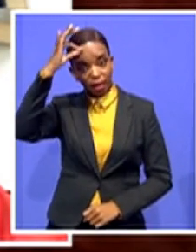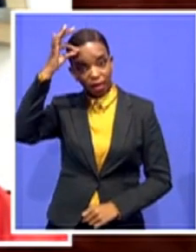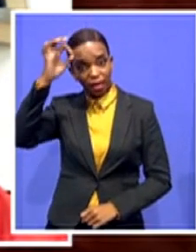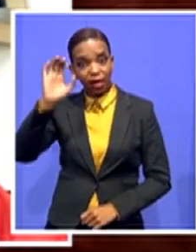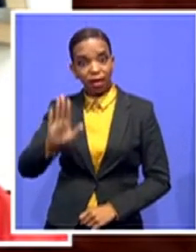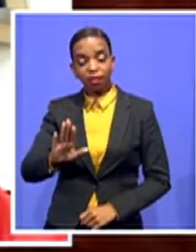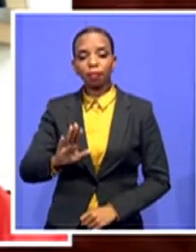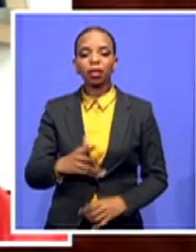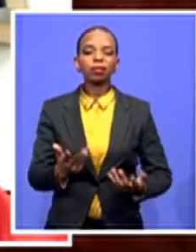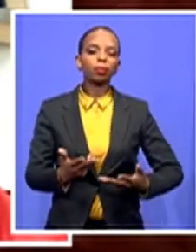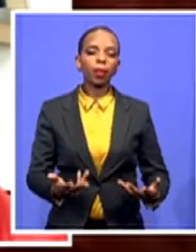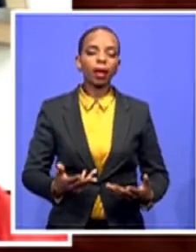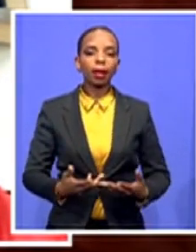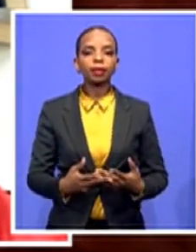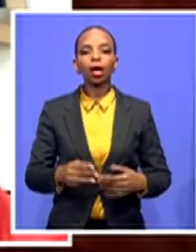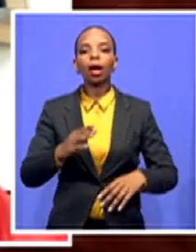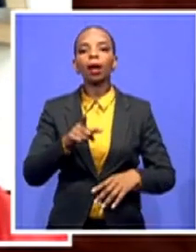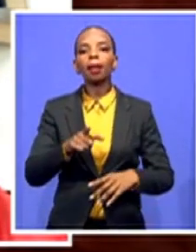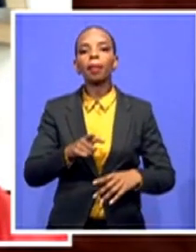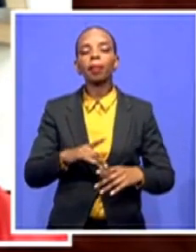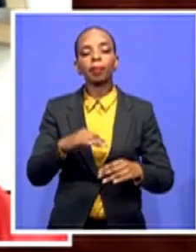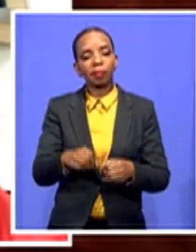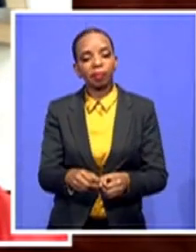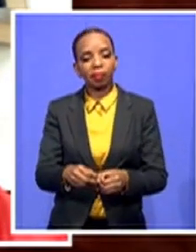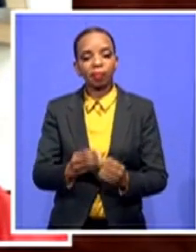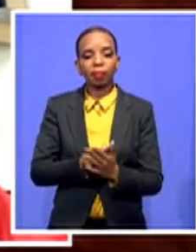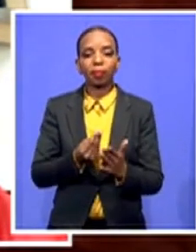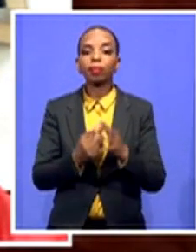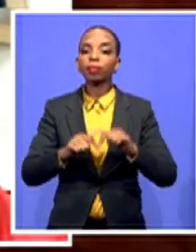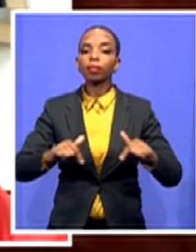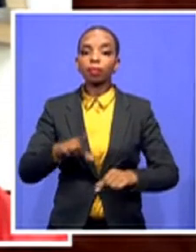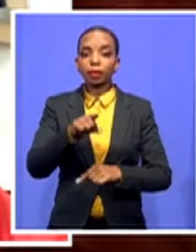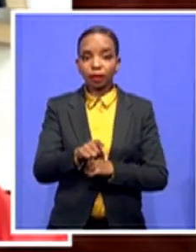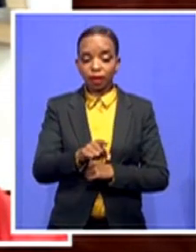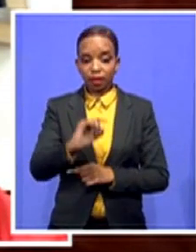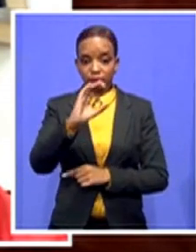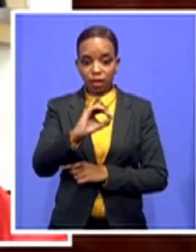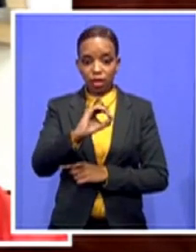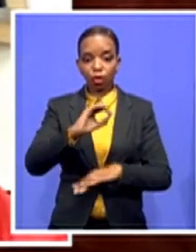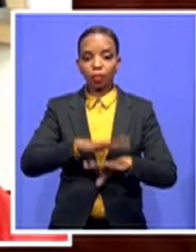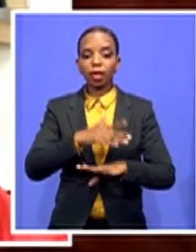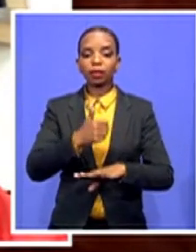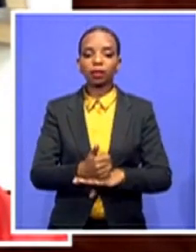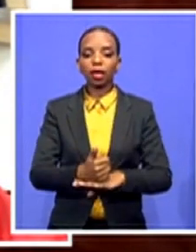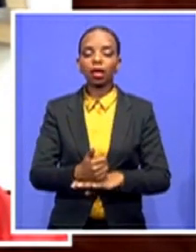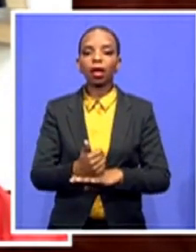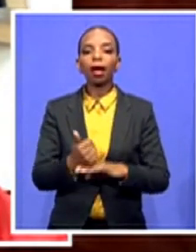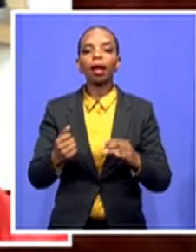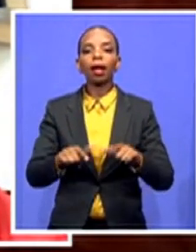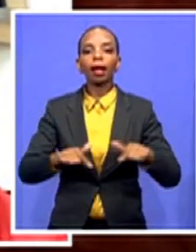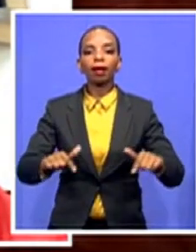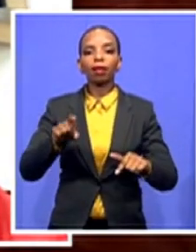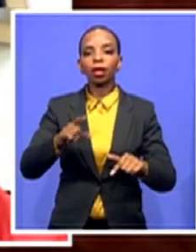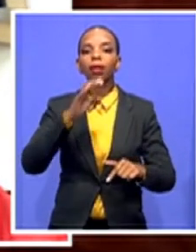that zero-based budgeting is going to be yet another statement against the poor. The bureaucrats, the